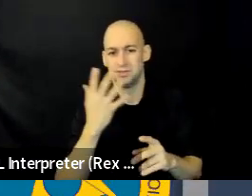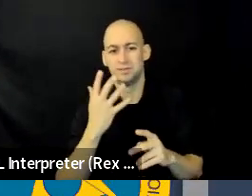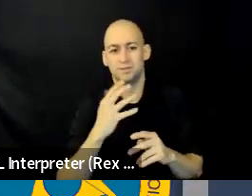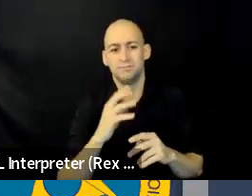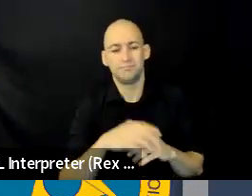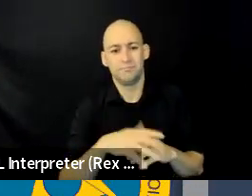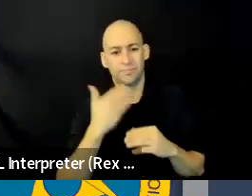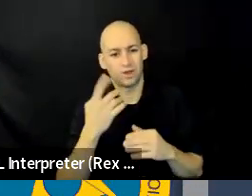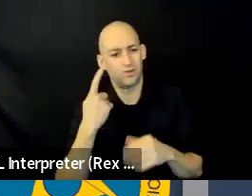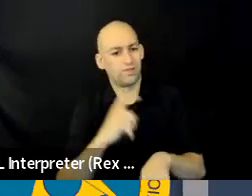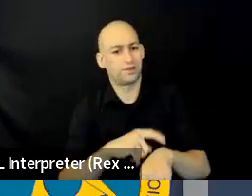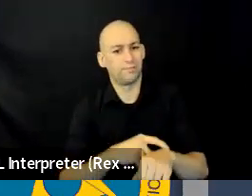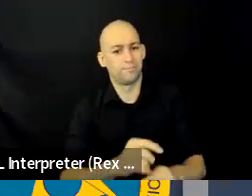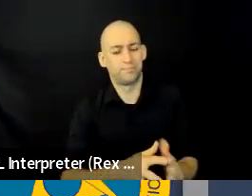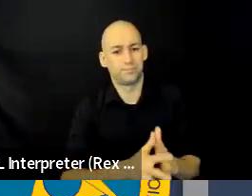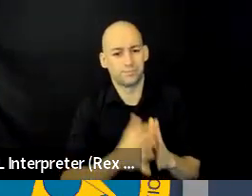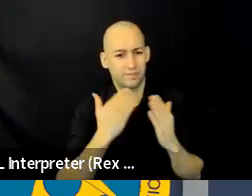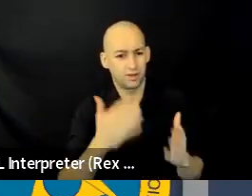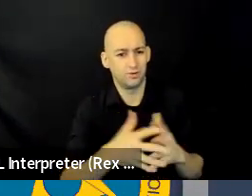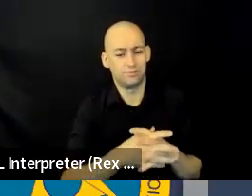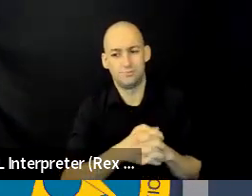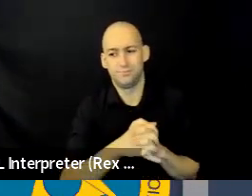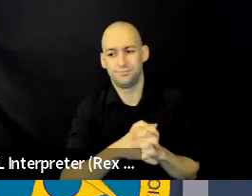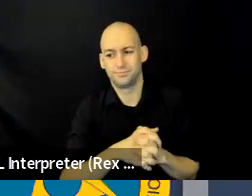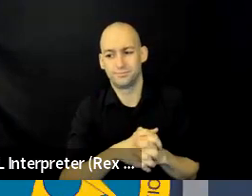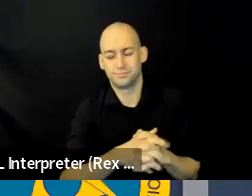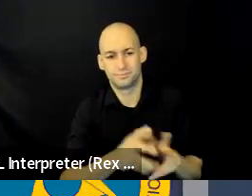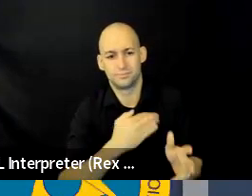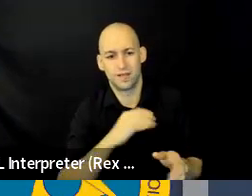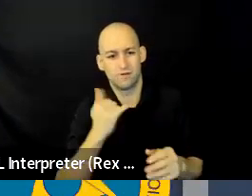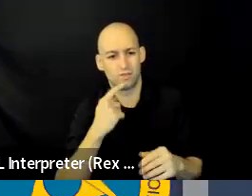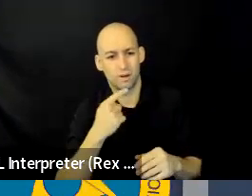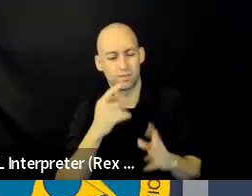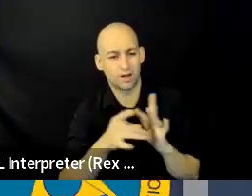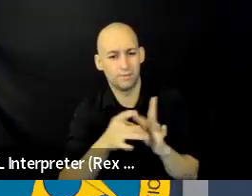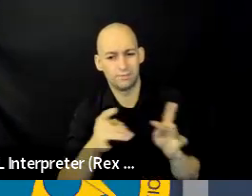Thank you for the time. Thank you. Do you have any other public comment?